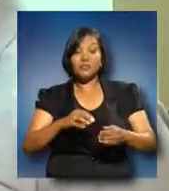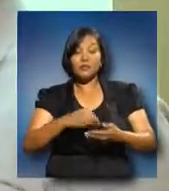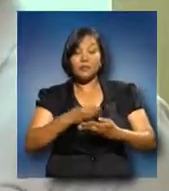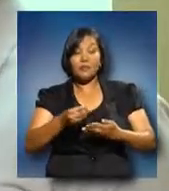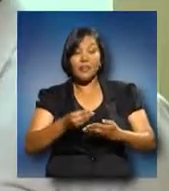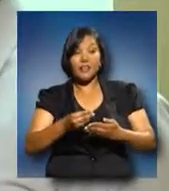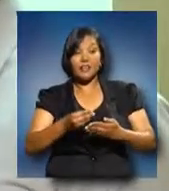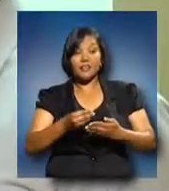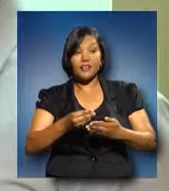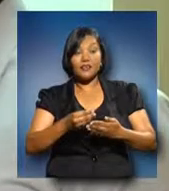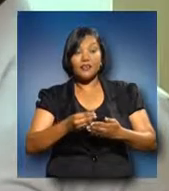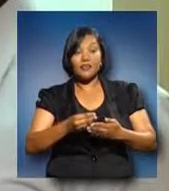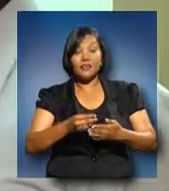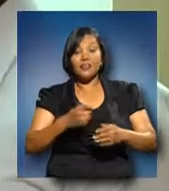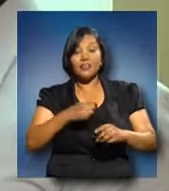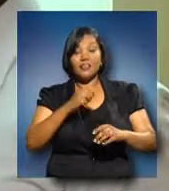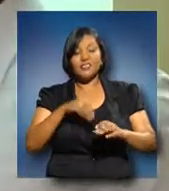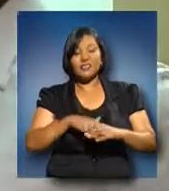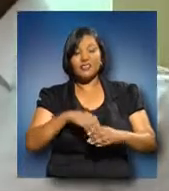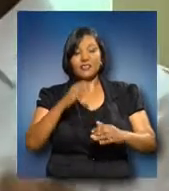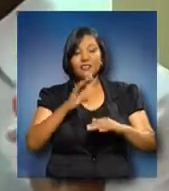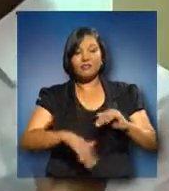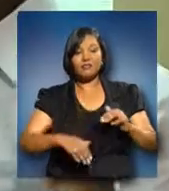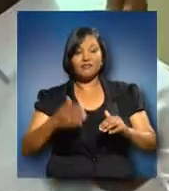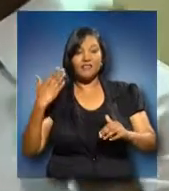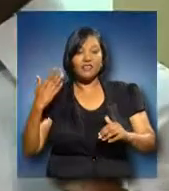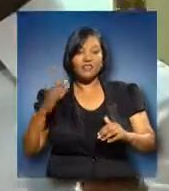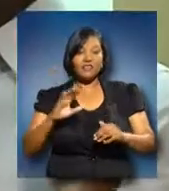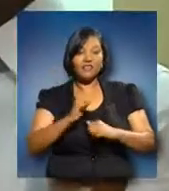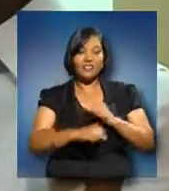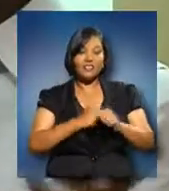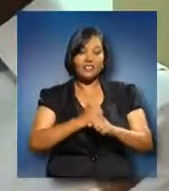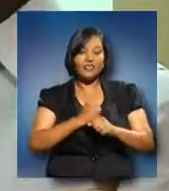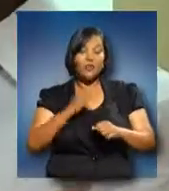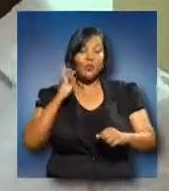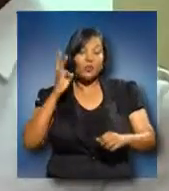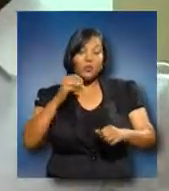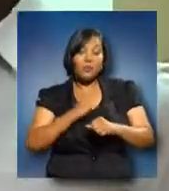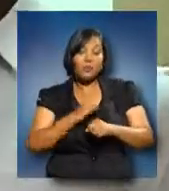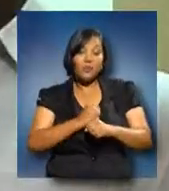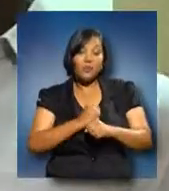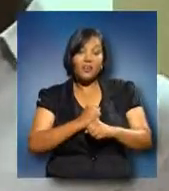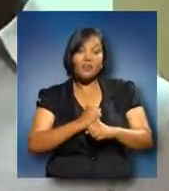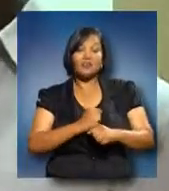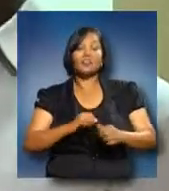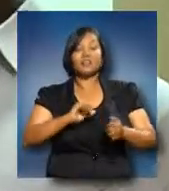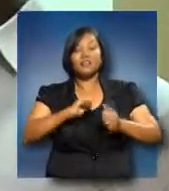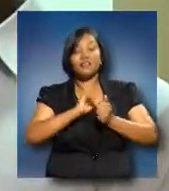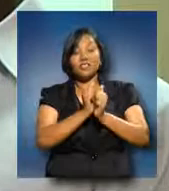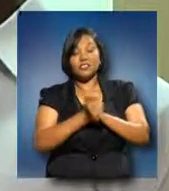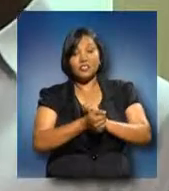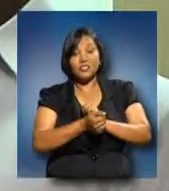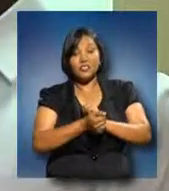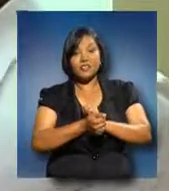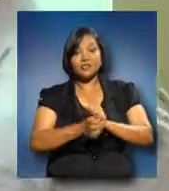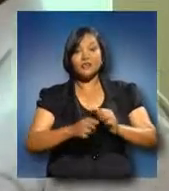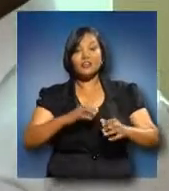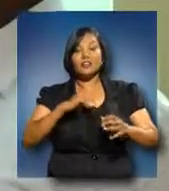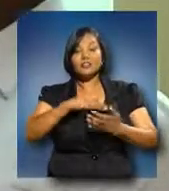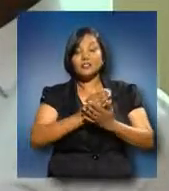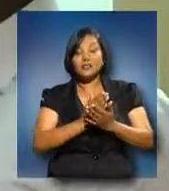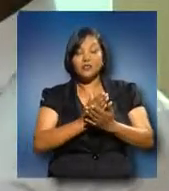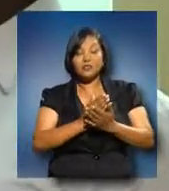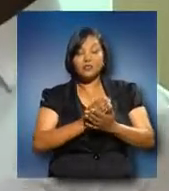already IP6 enabled. So they will, for more or less just work, right? They change the scope to IP6, they